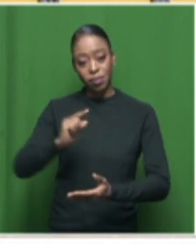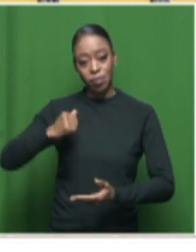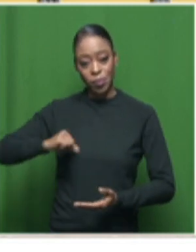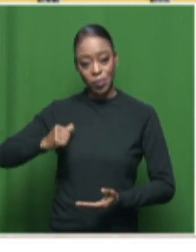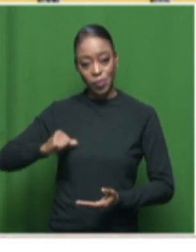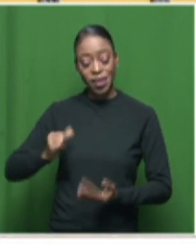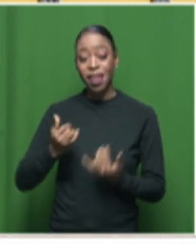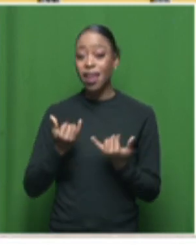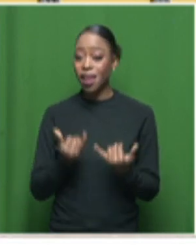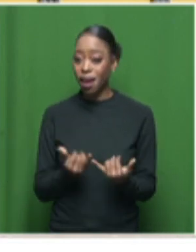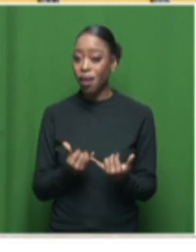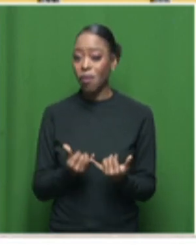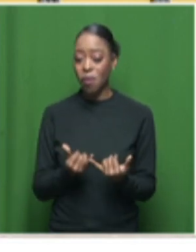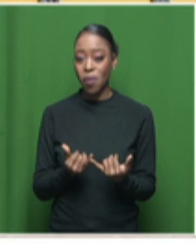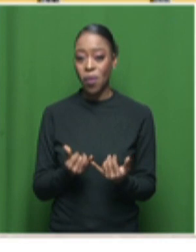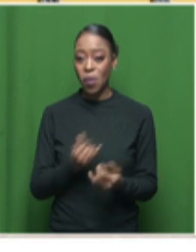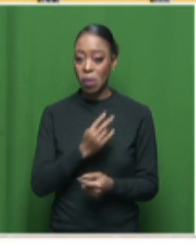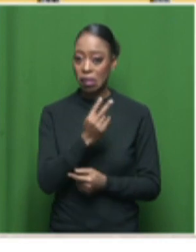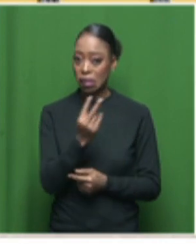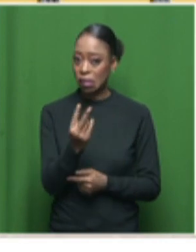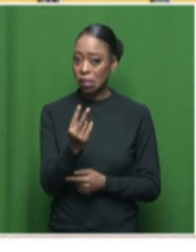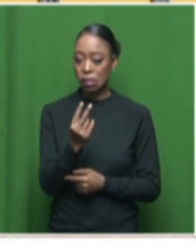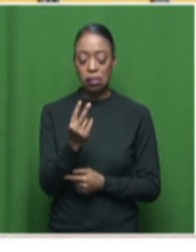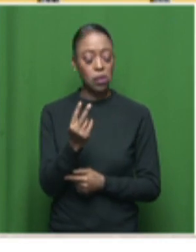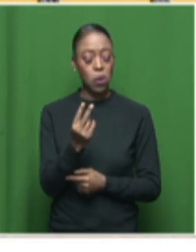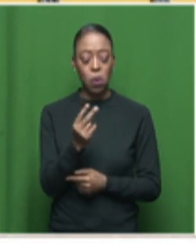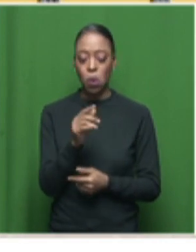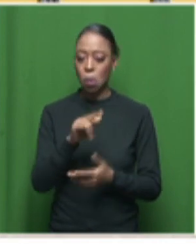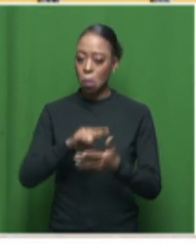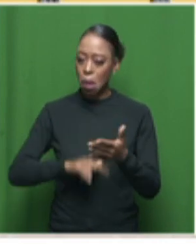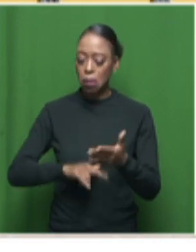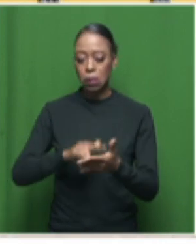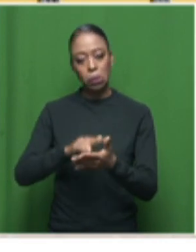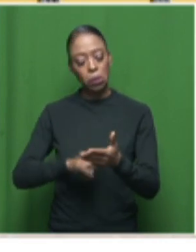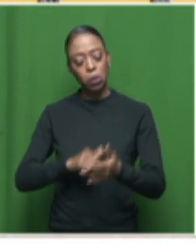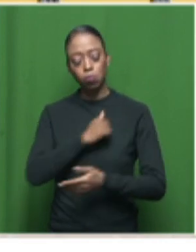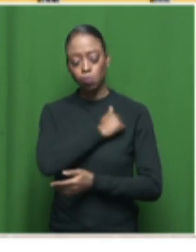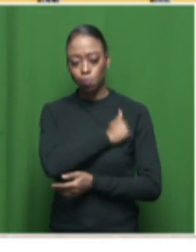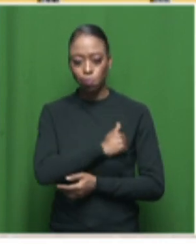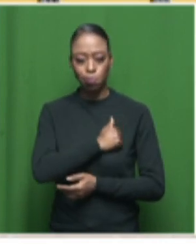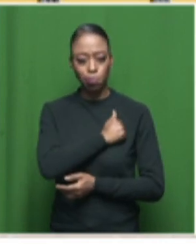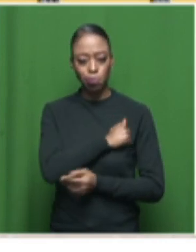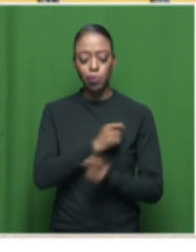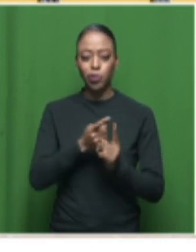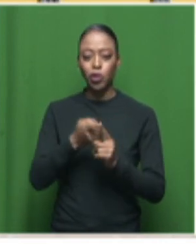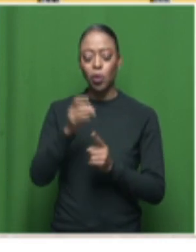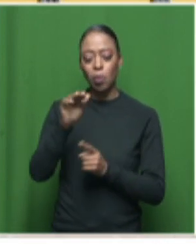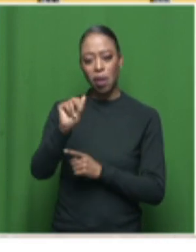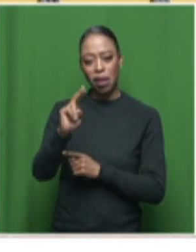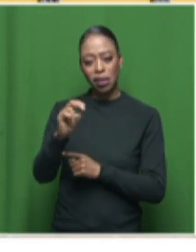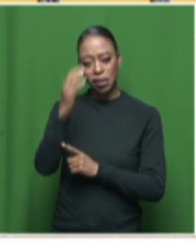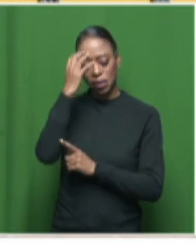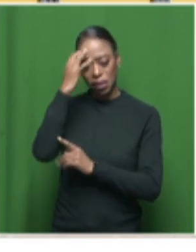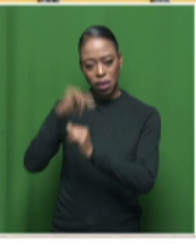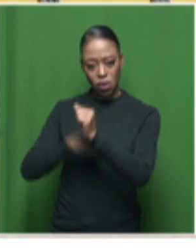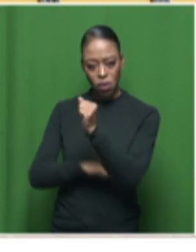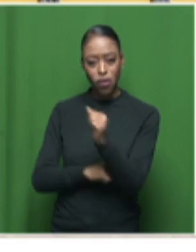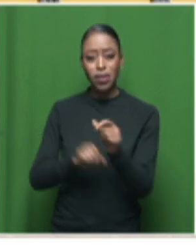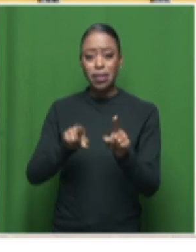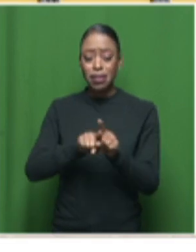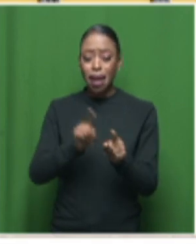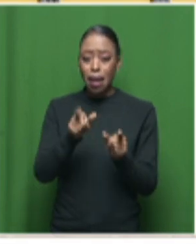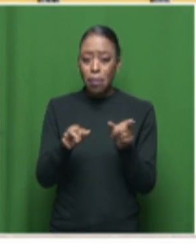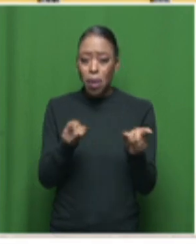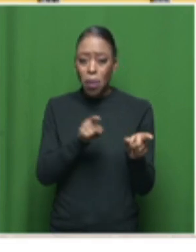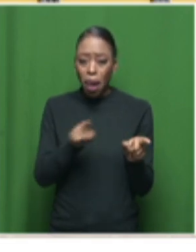So right now we've been seeing words of condolences coming from the ANC head office and everybody in this